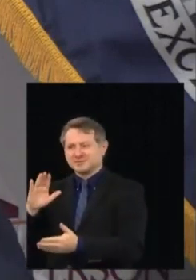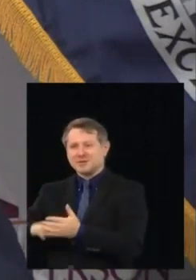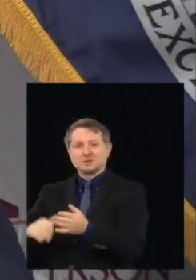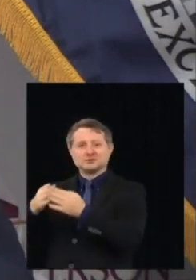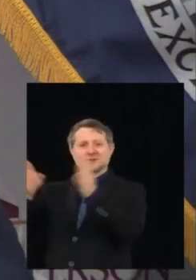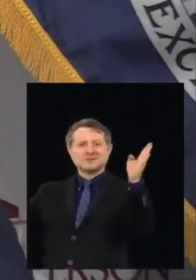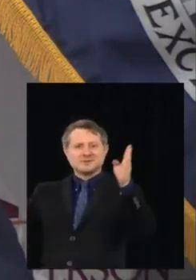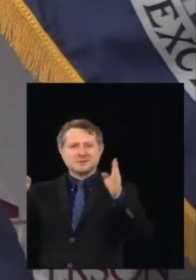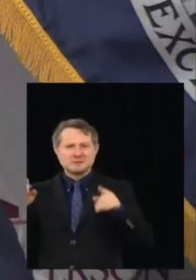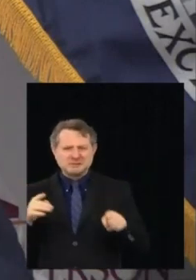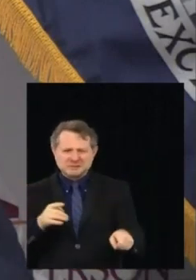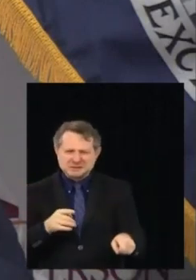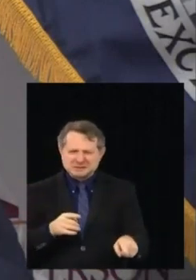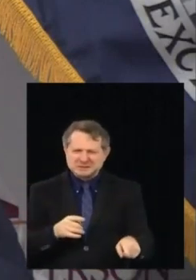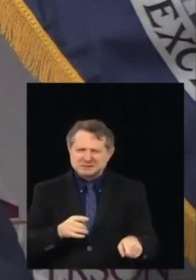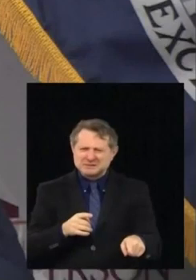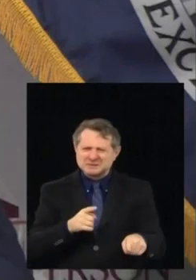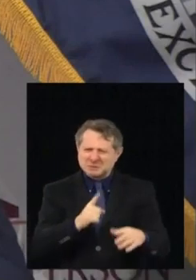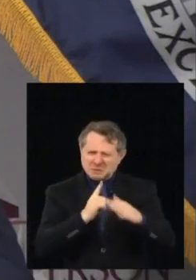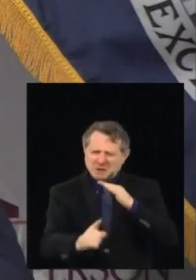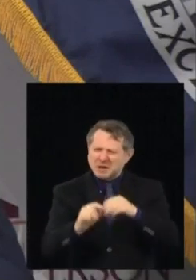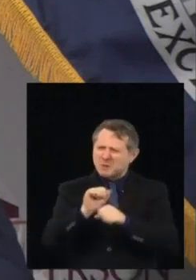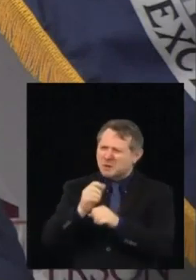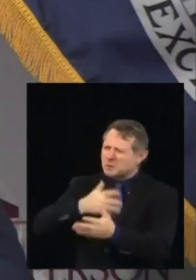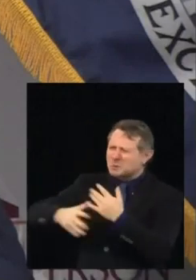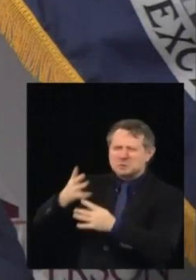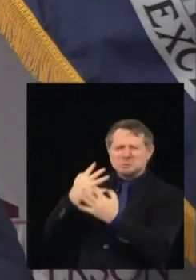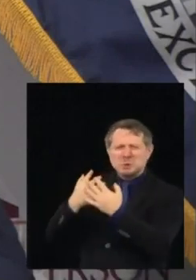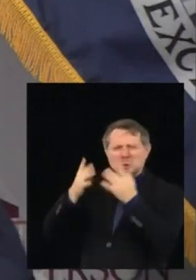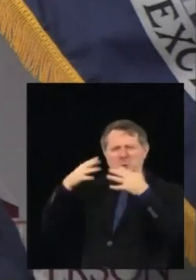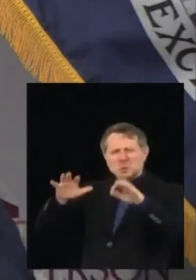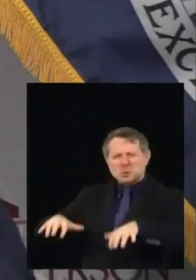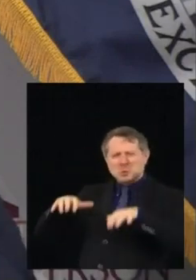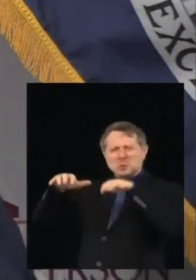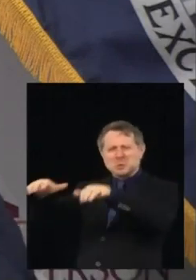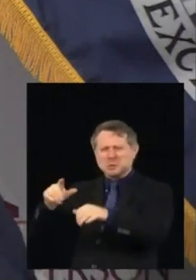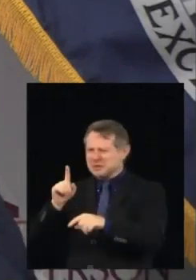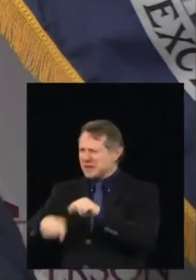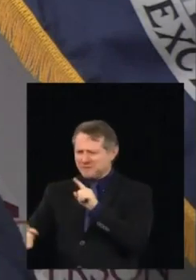avoid contact with prisoners when you're a prison guard.